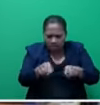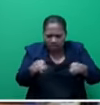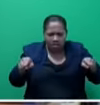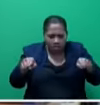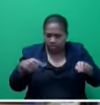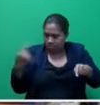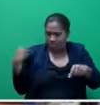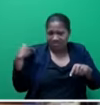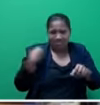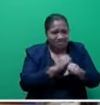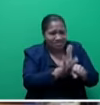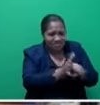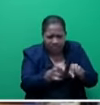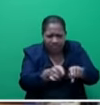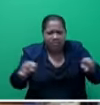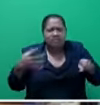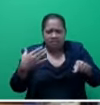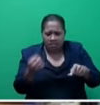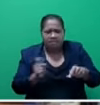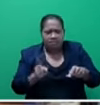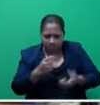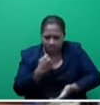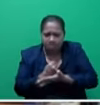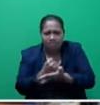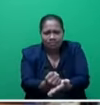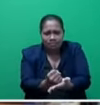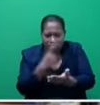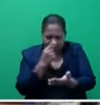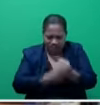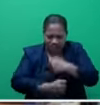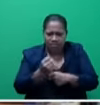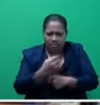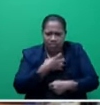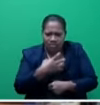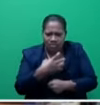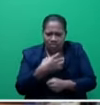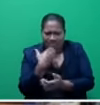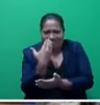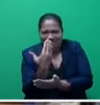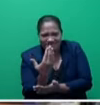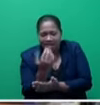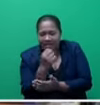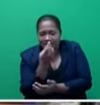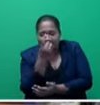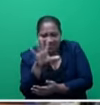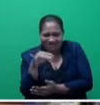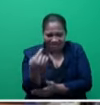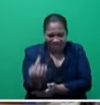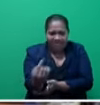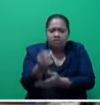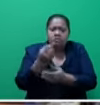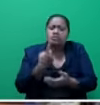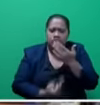COVID-19 pandemic have the means and support to become more self-reliant. This is to minimize impacts on